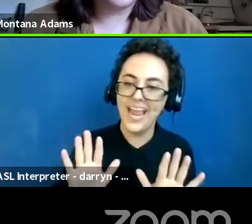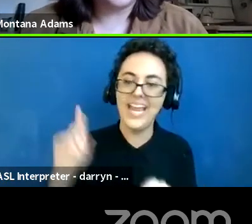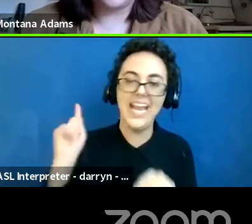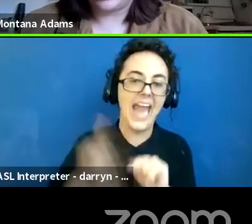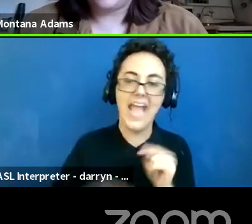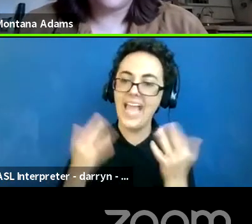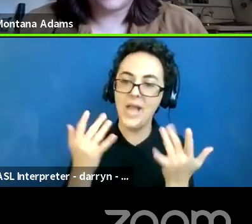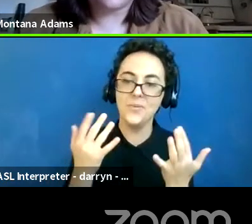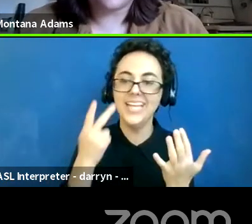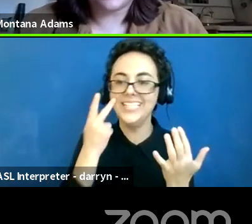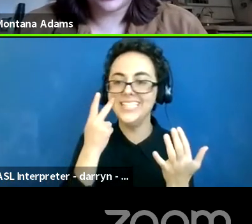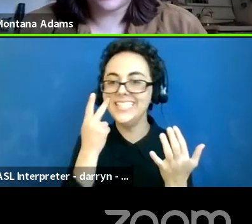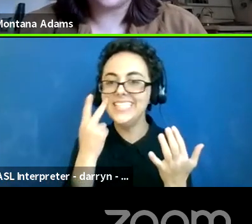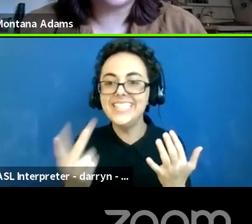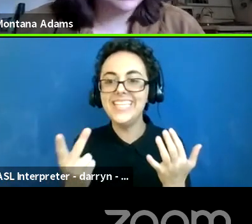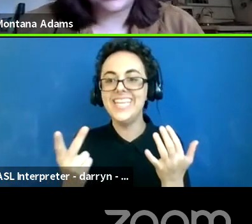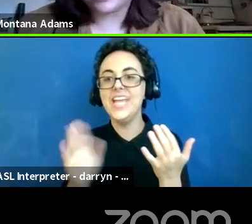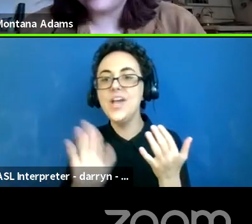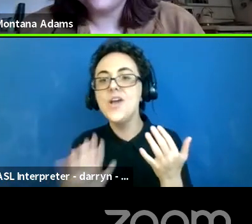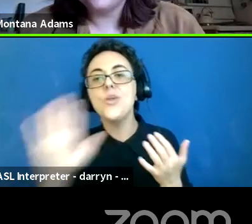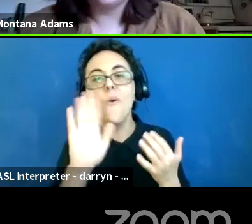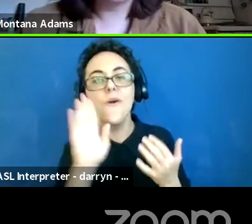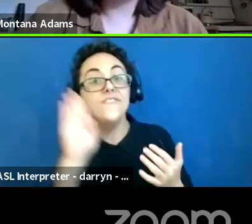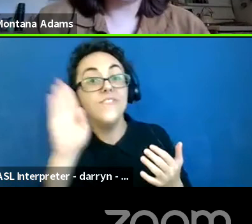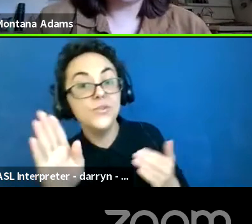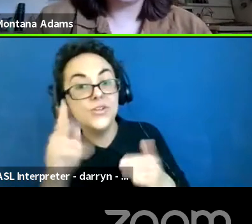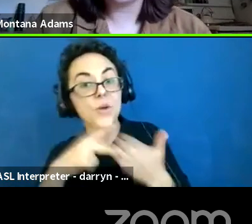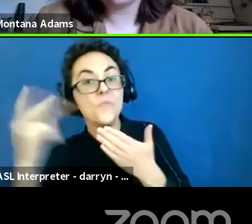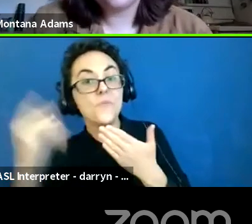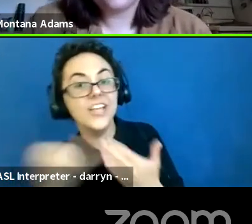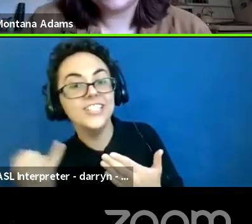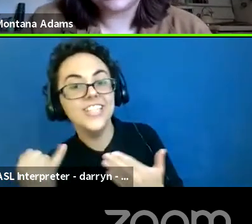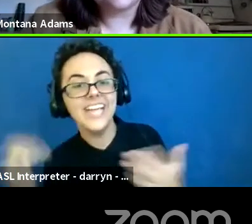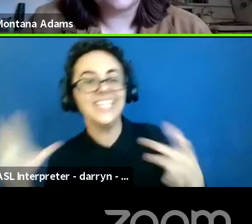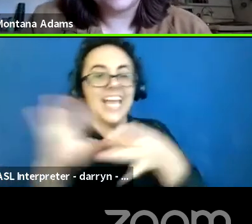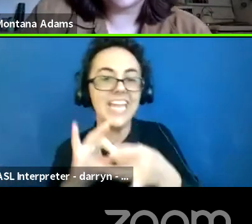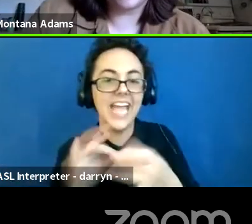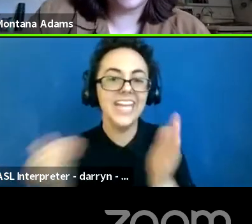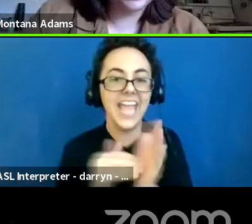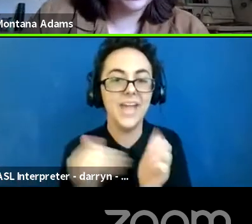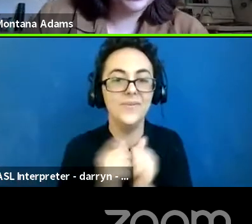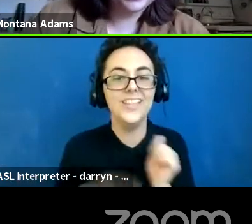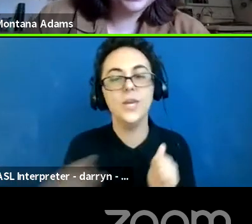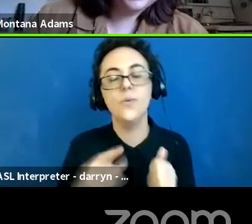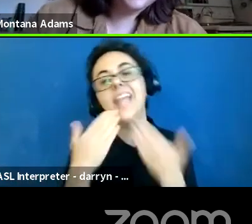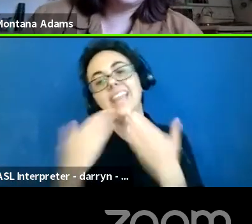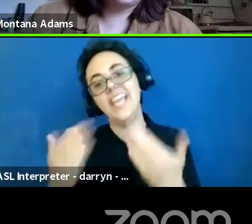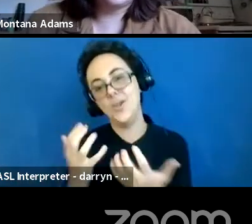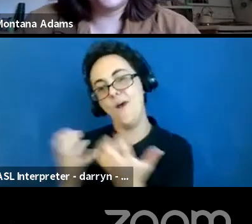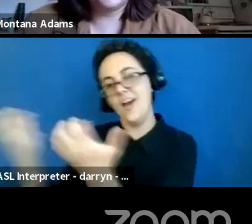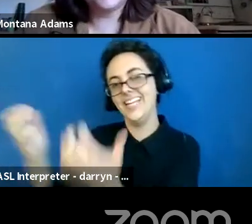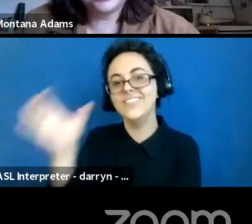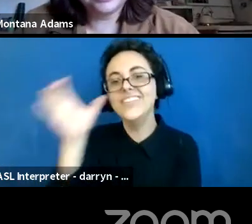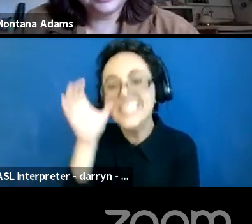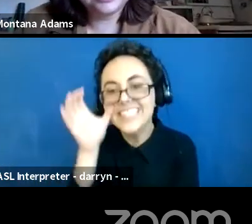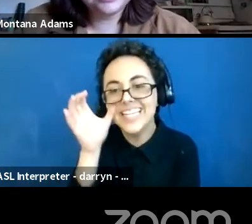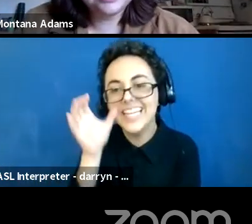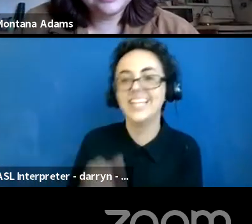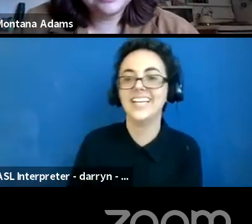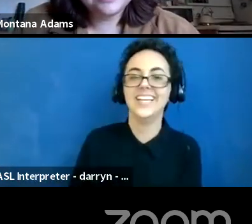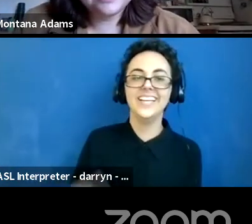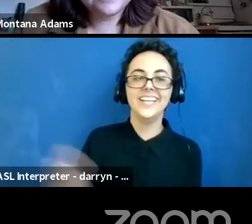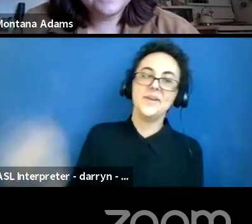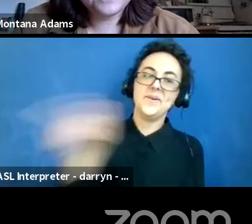guys are doing and whatever. And I can't wait to connect again. So, and thank you everyone for listening. Darlene, again, thank